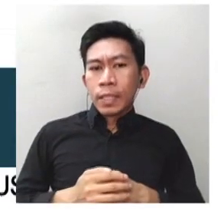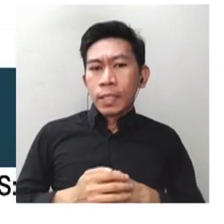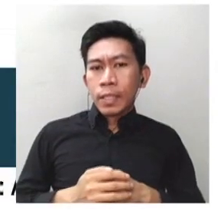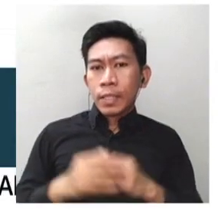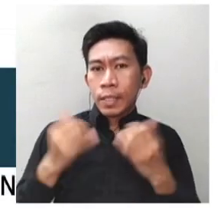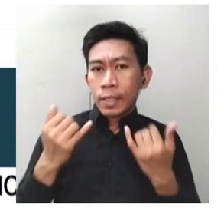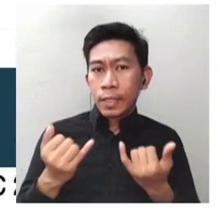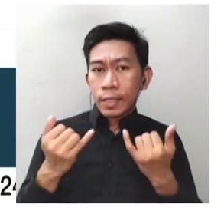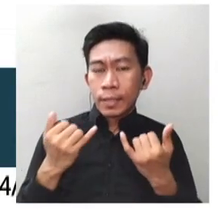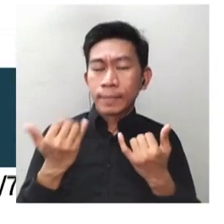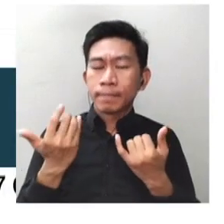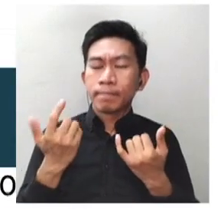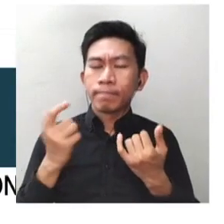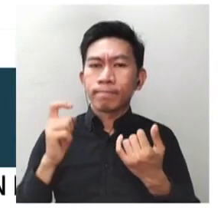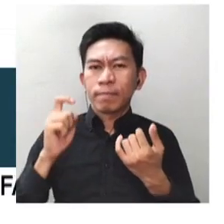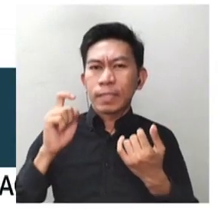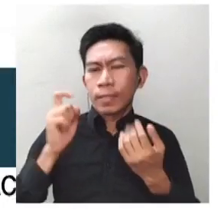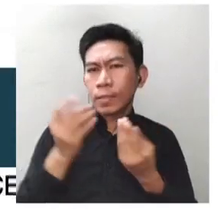the circumstances